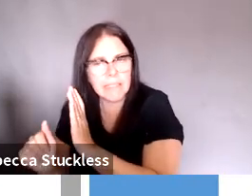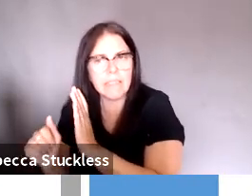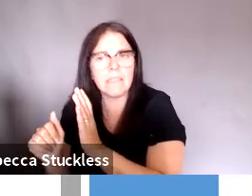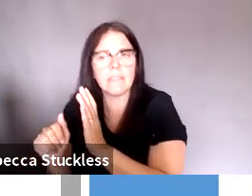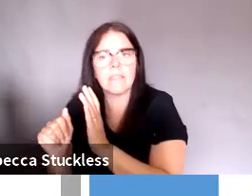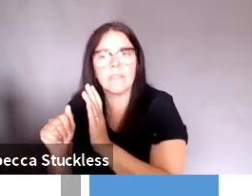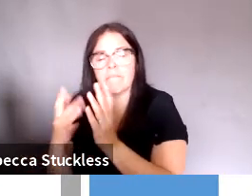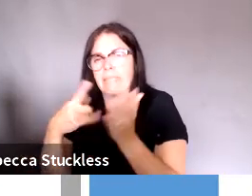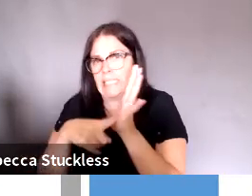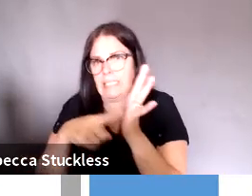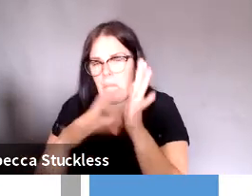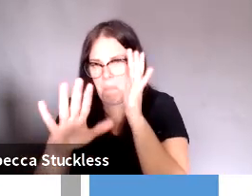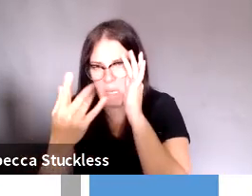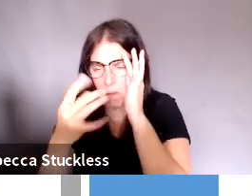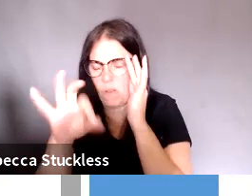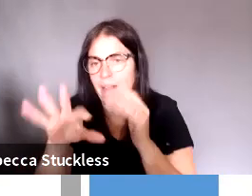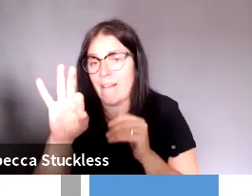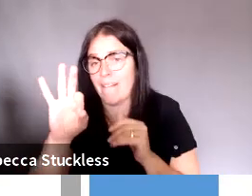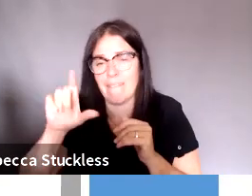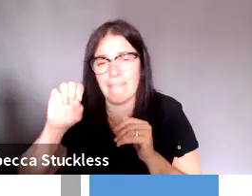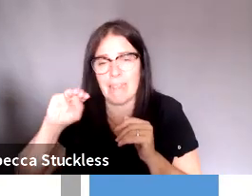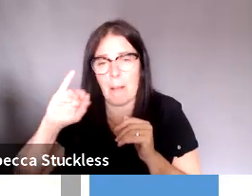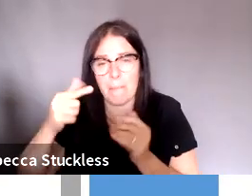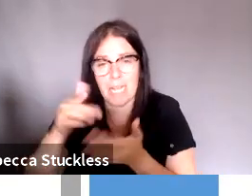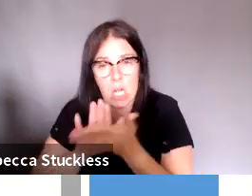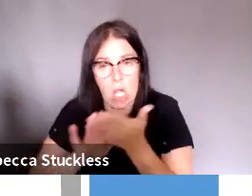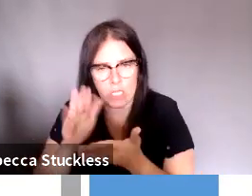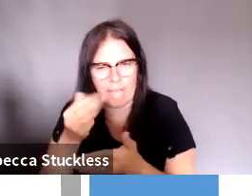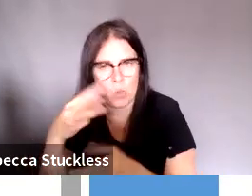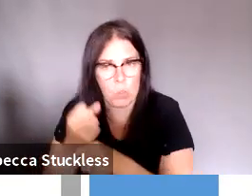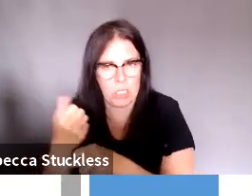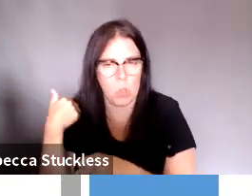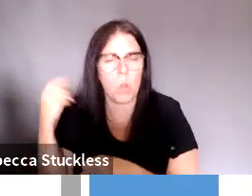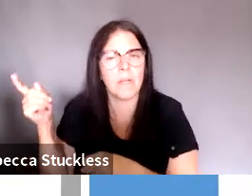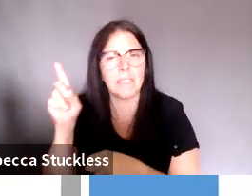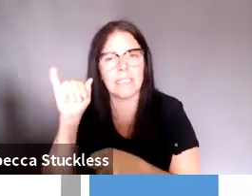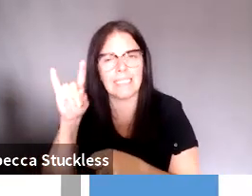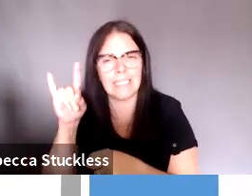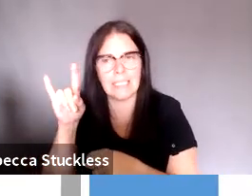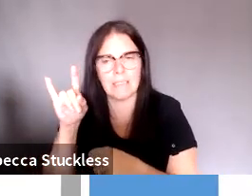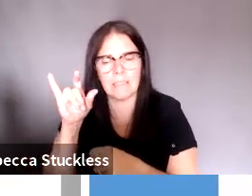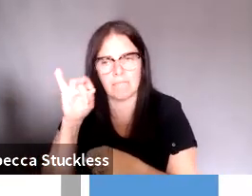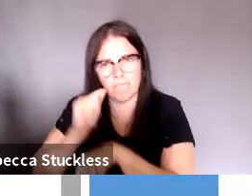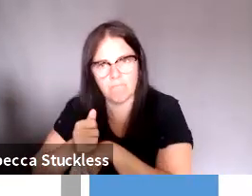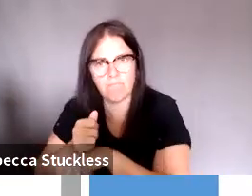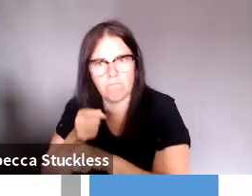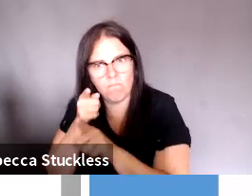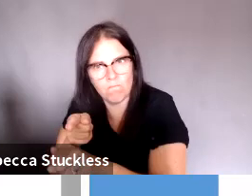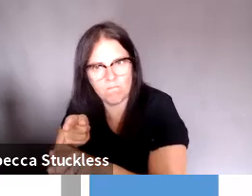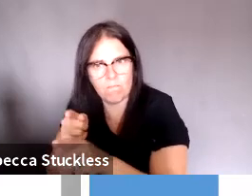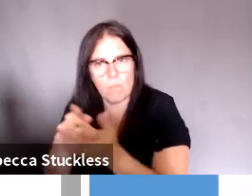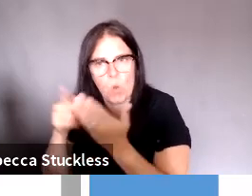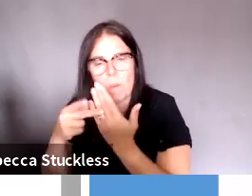quick example, I remember Fleming College a few years ago did a very targeted program in